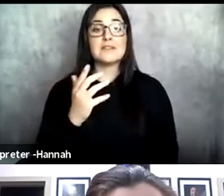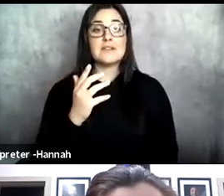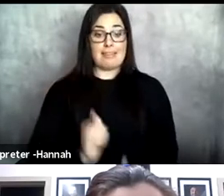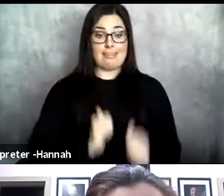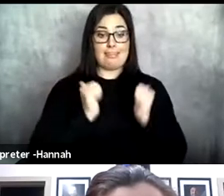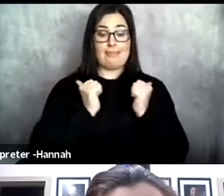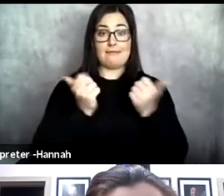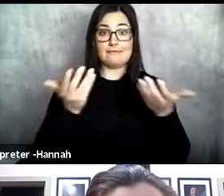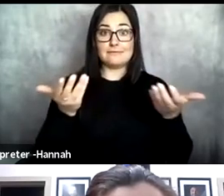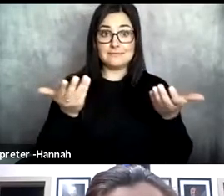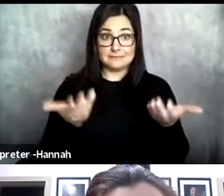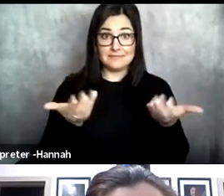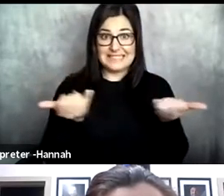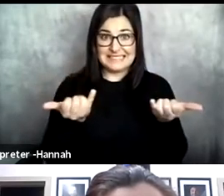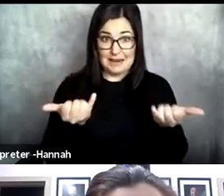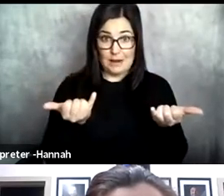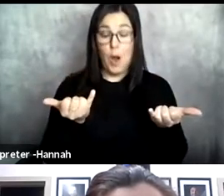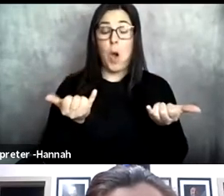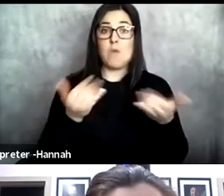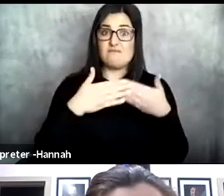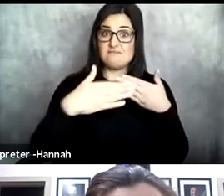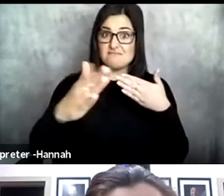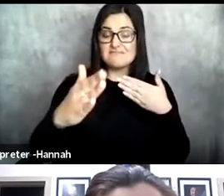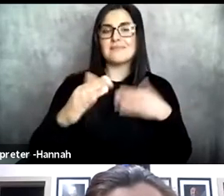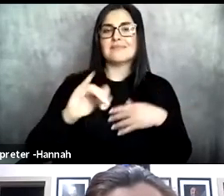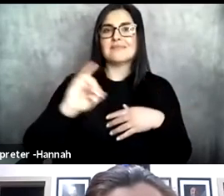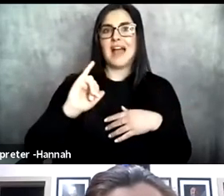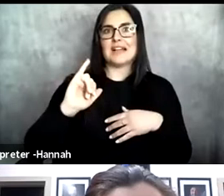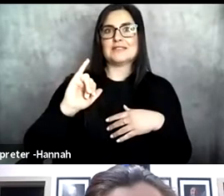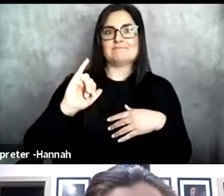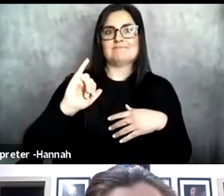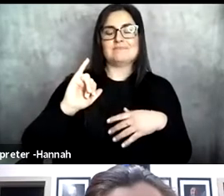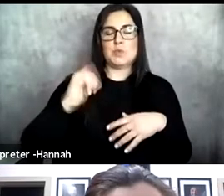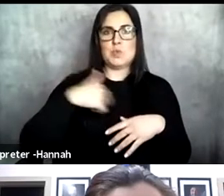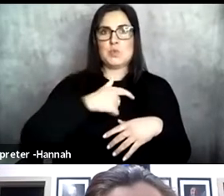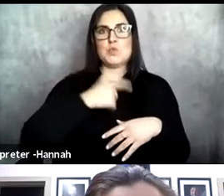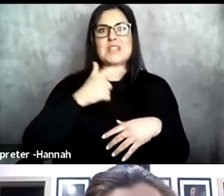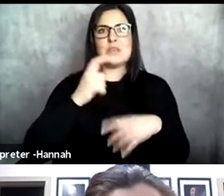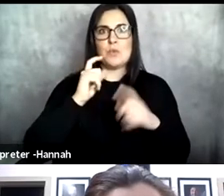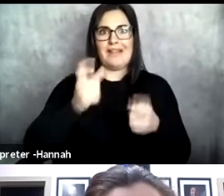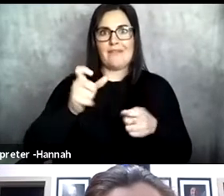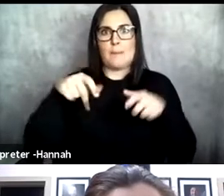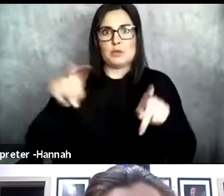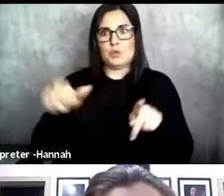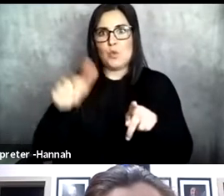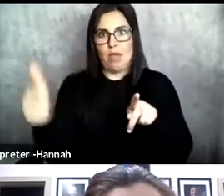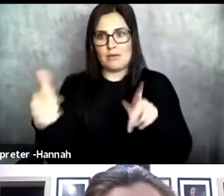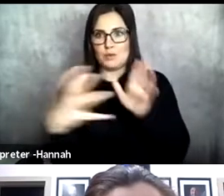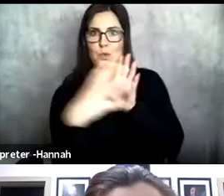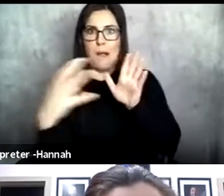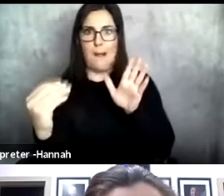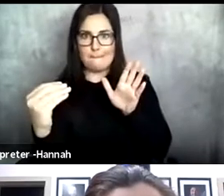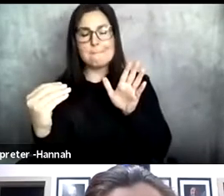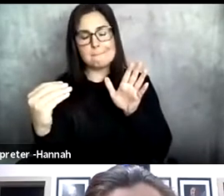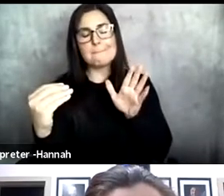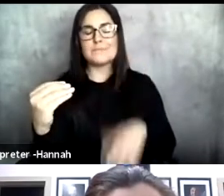now, going forward, is pretty much like a carbon copy that we are leaving behind for others to model. So